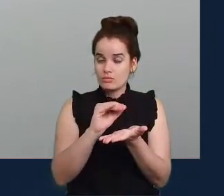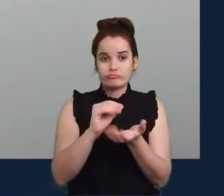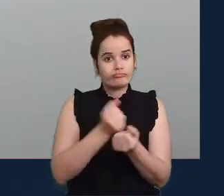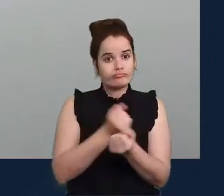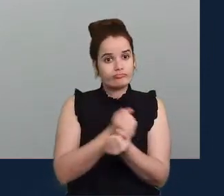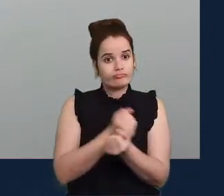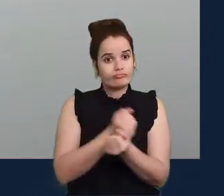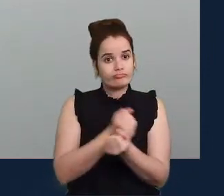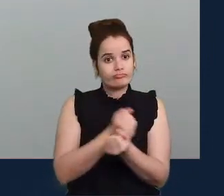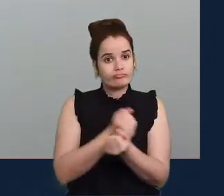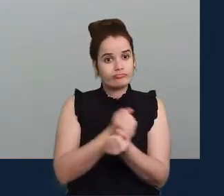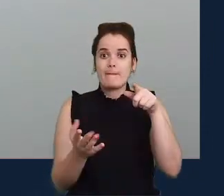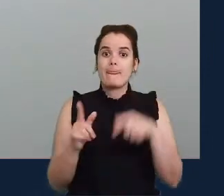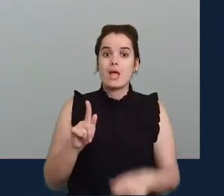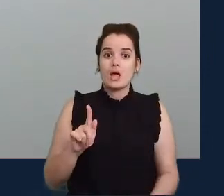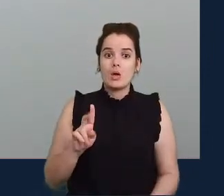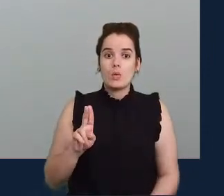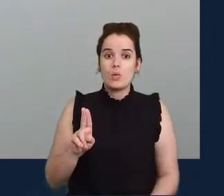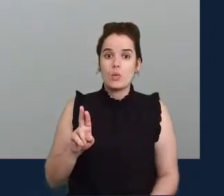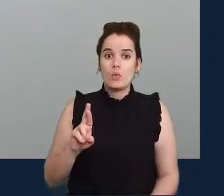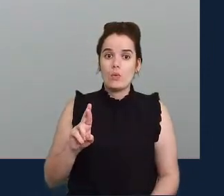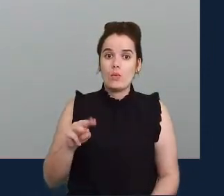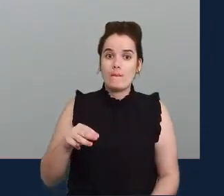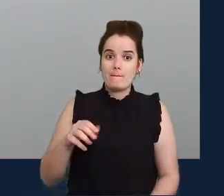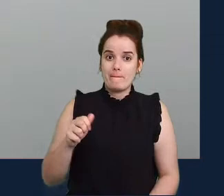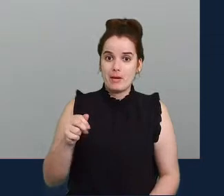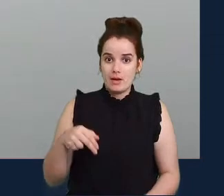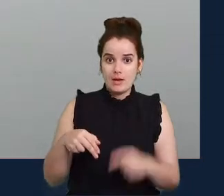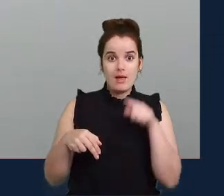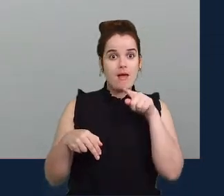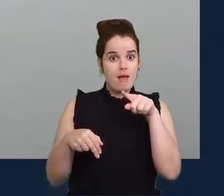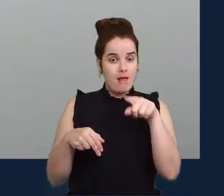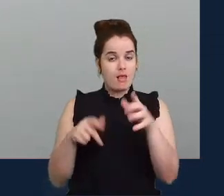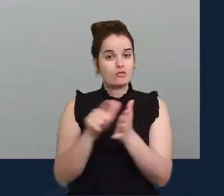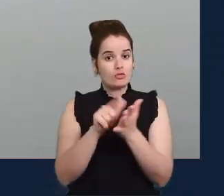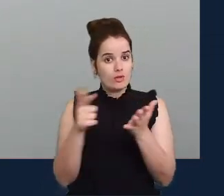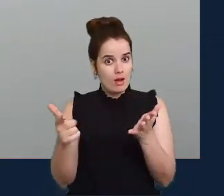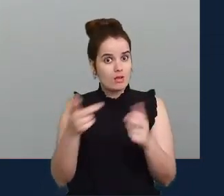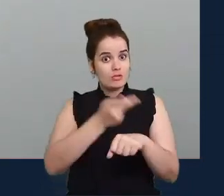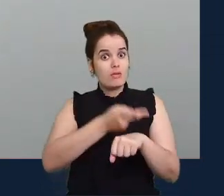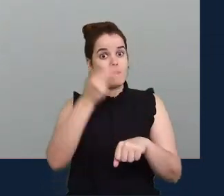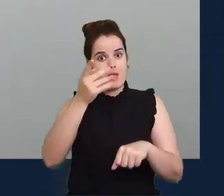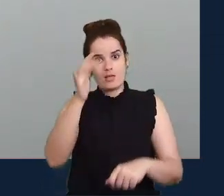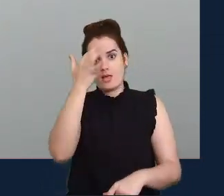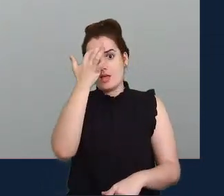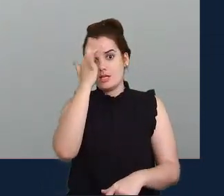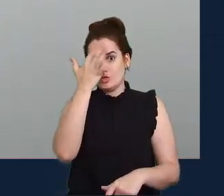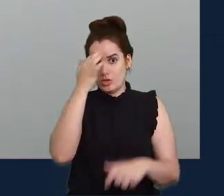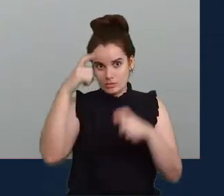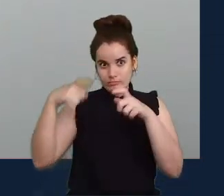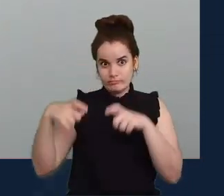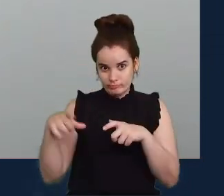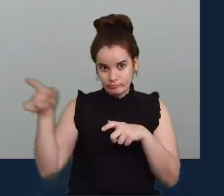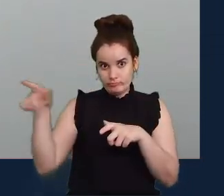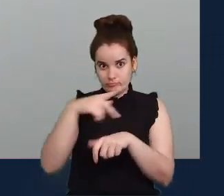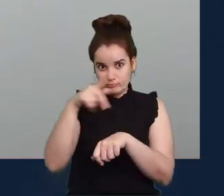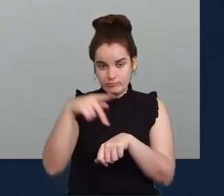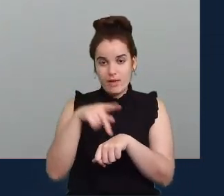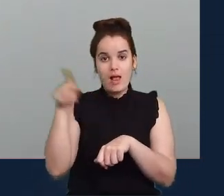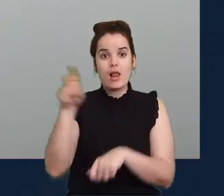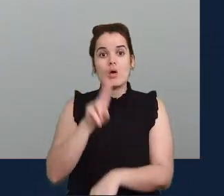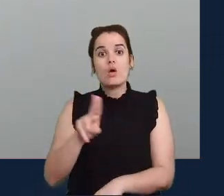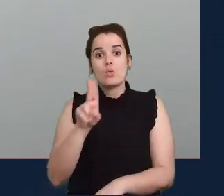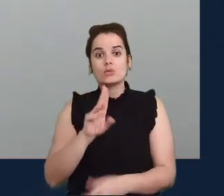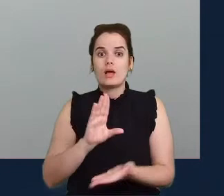Bhatia, talking about data visualization for all. She's an awarded data journalist from New Delhi in India. In the